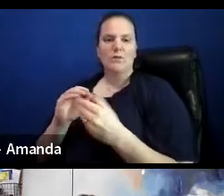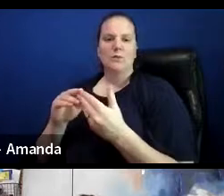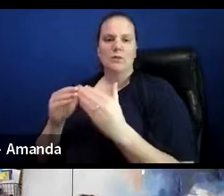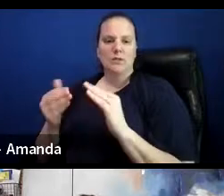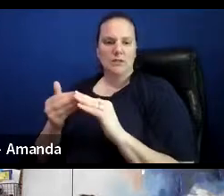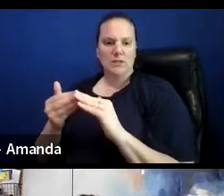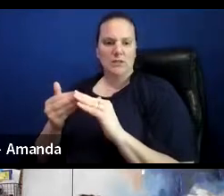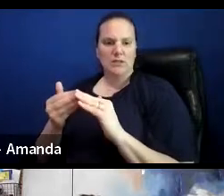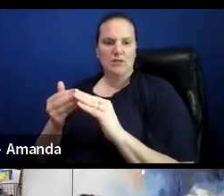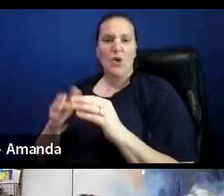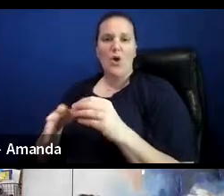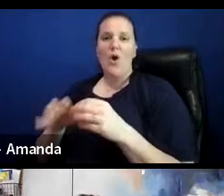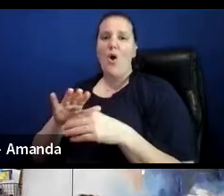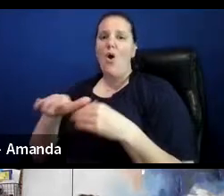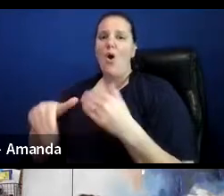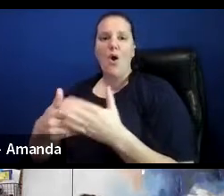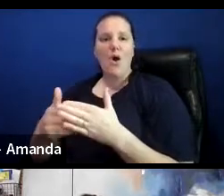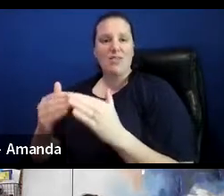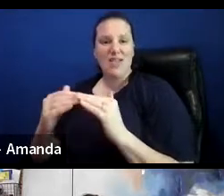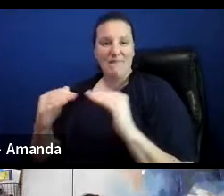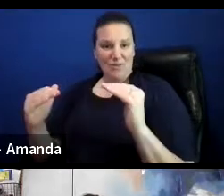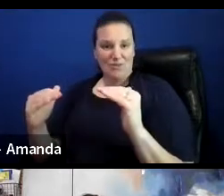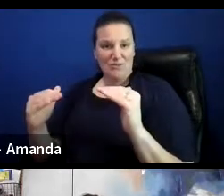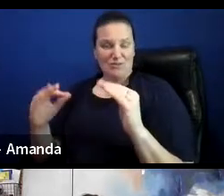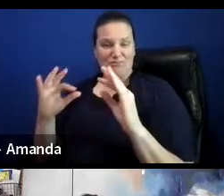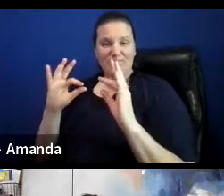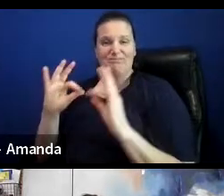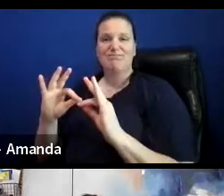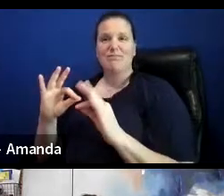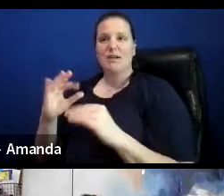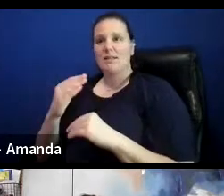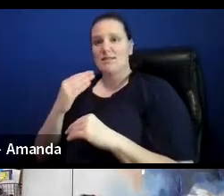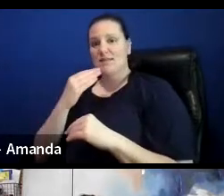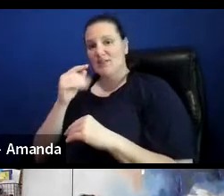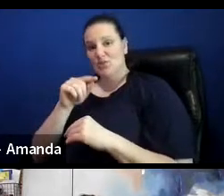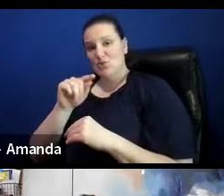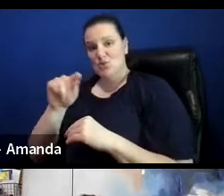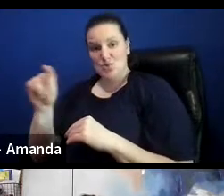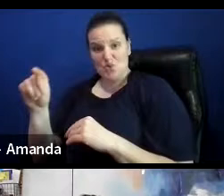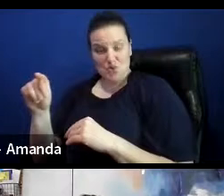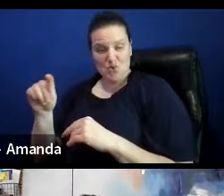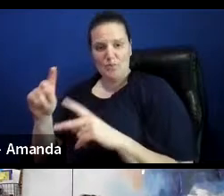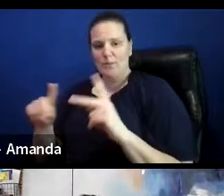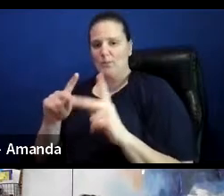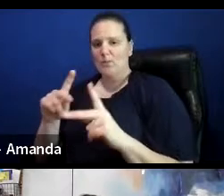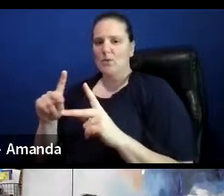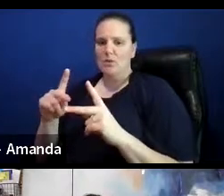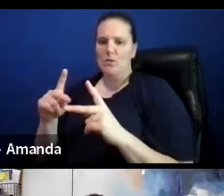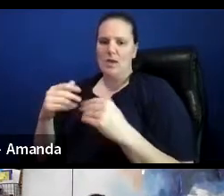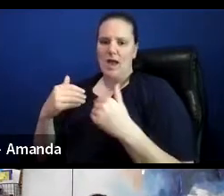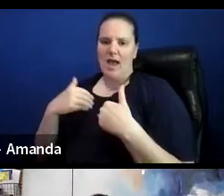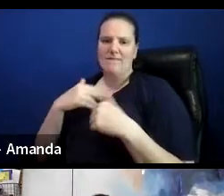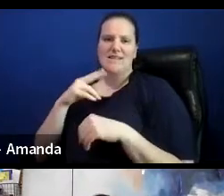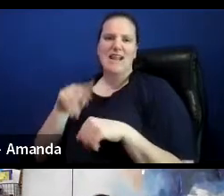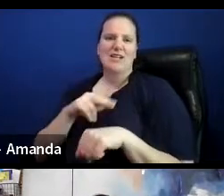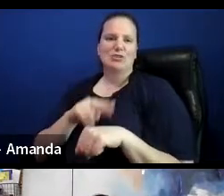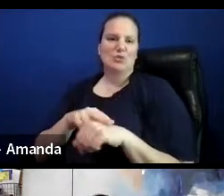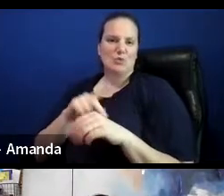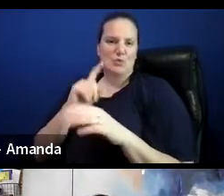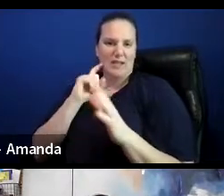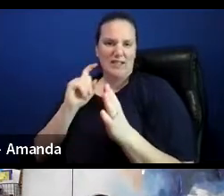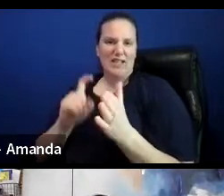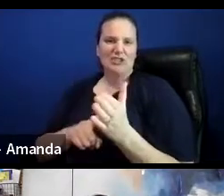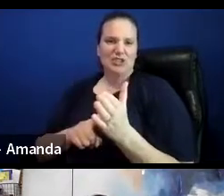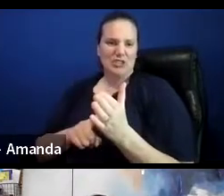at all levels. So thanks to you folks, we are getting that national recognition